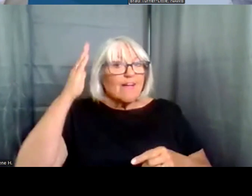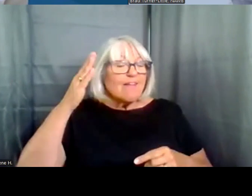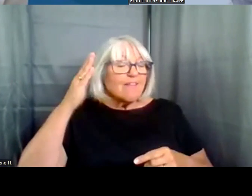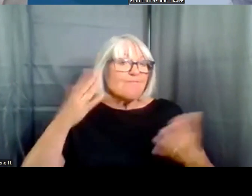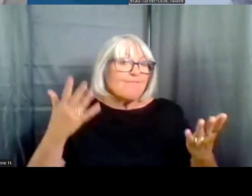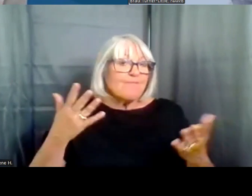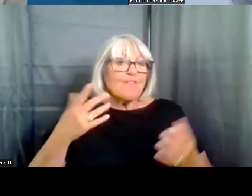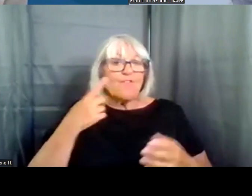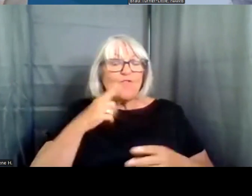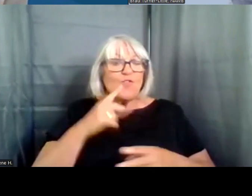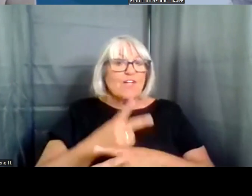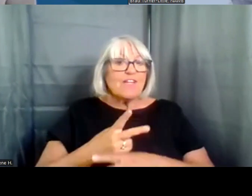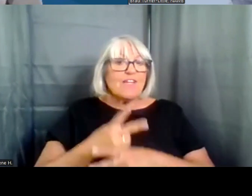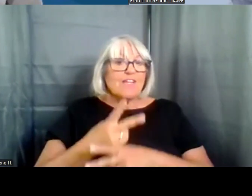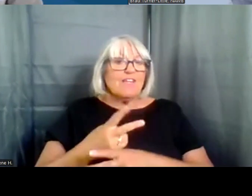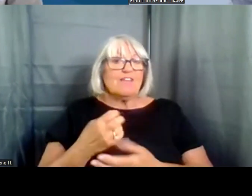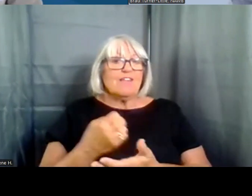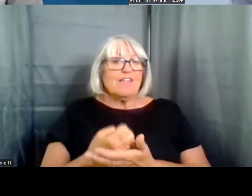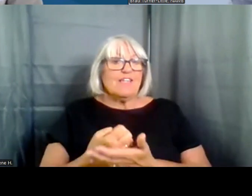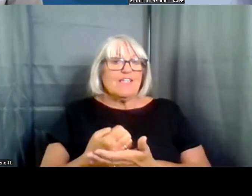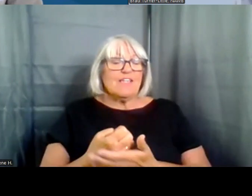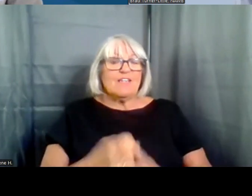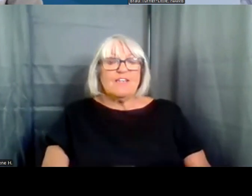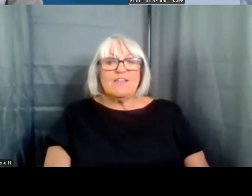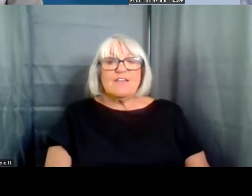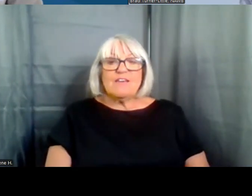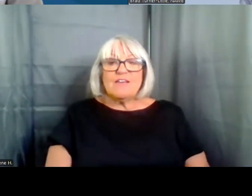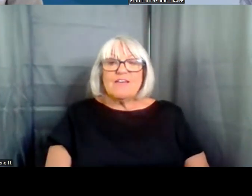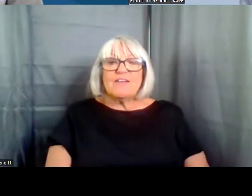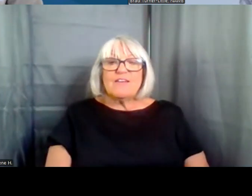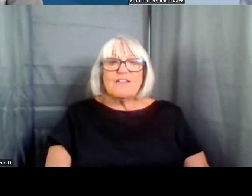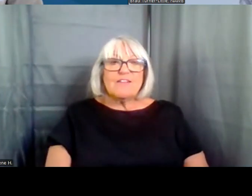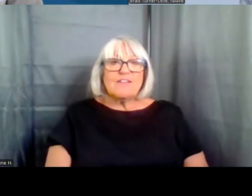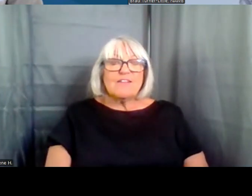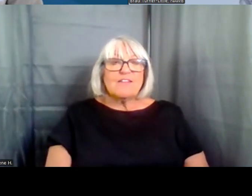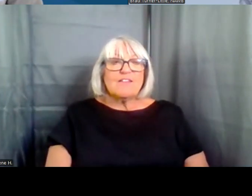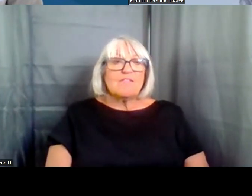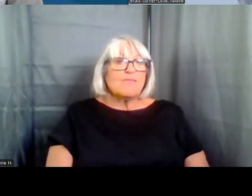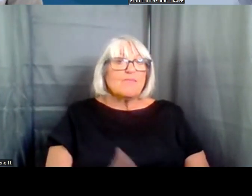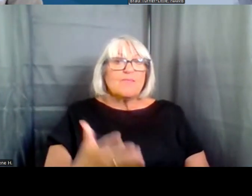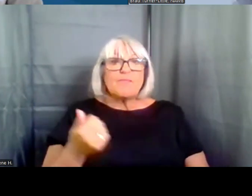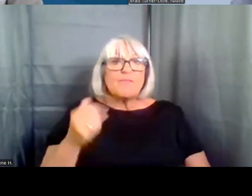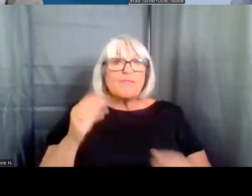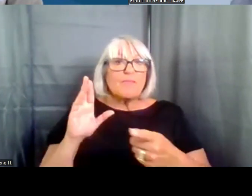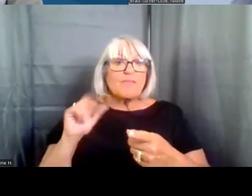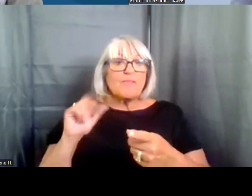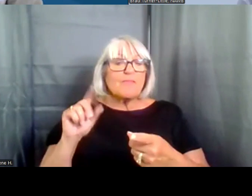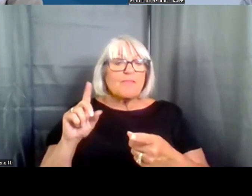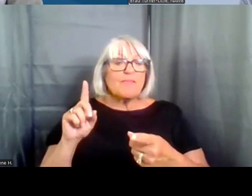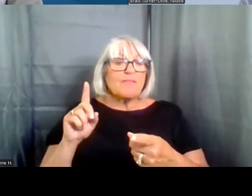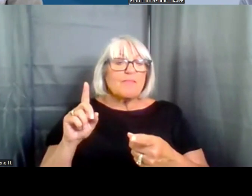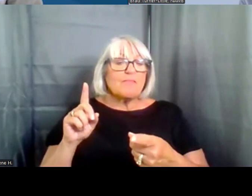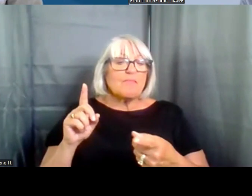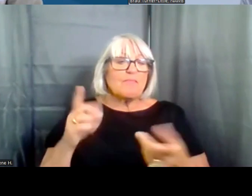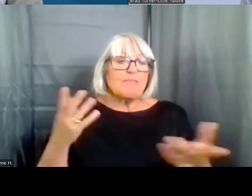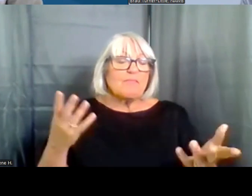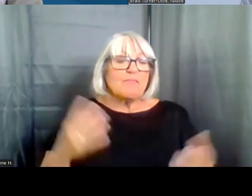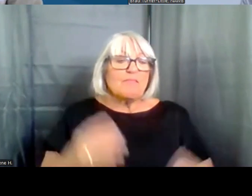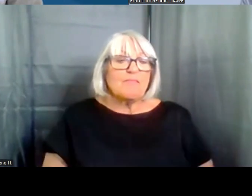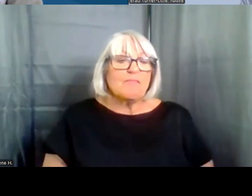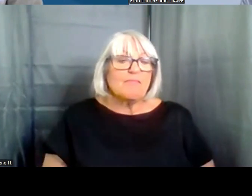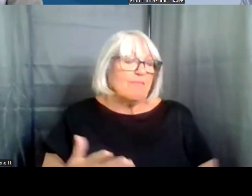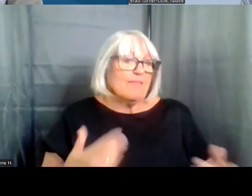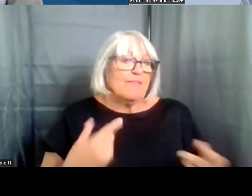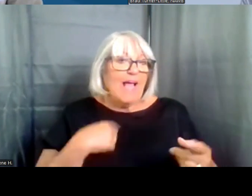care economy. Great. Brad, anything from you? Yeah, I'll echo what Ben said.